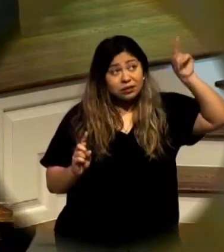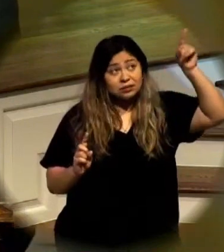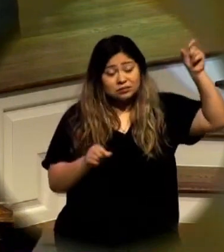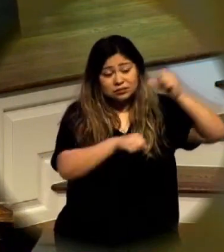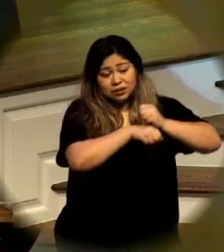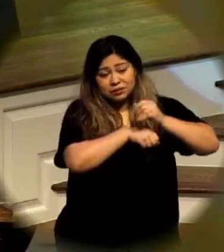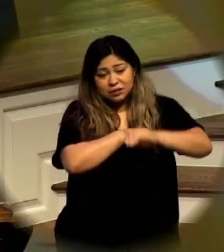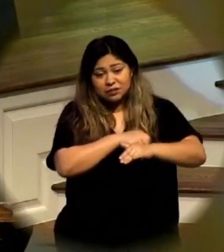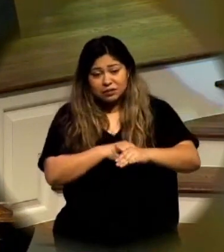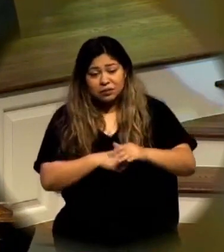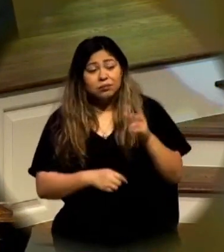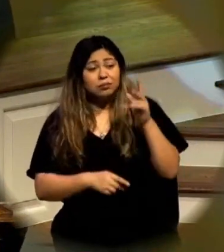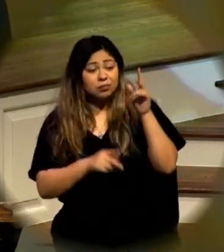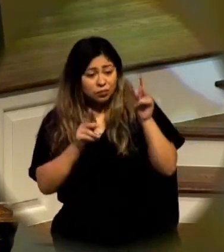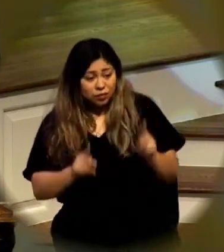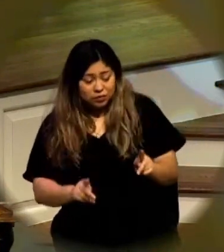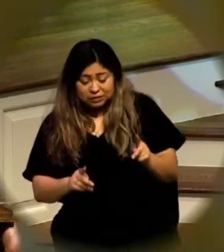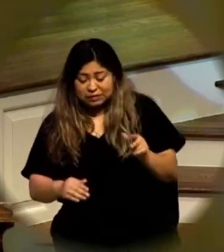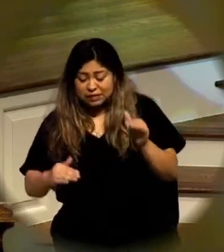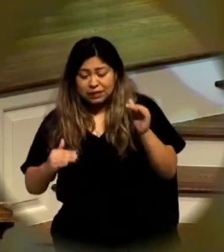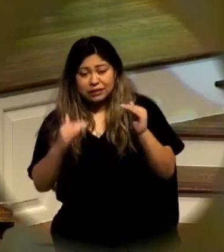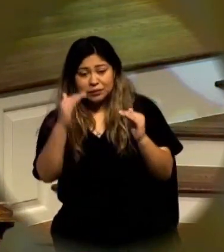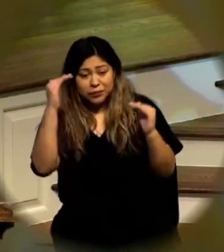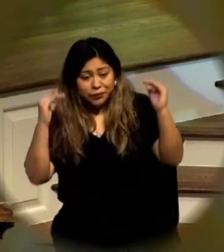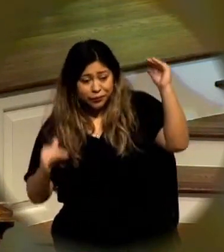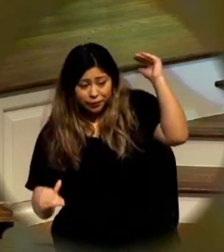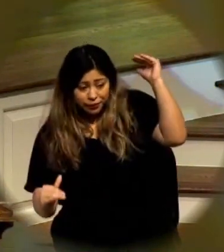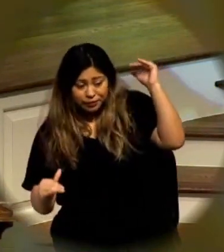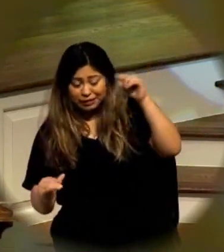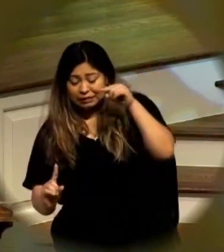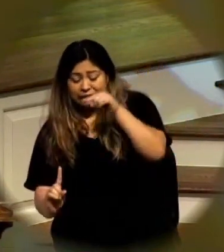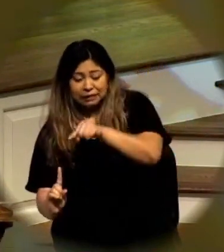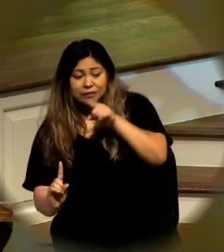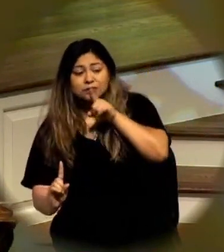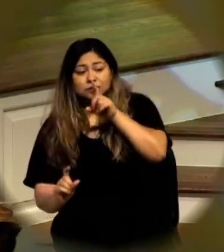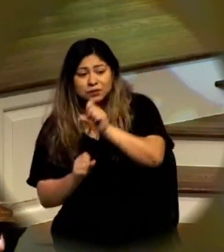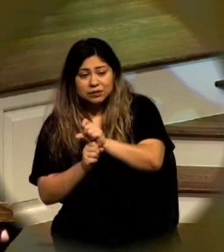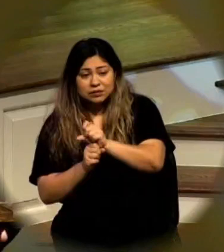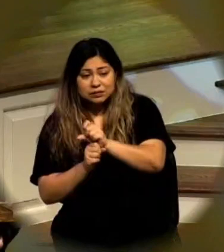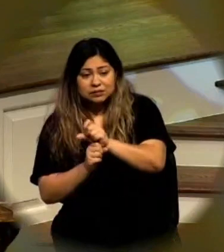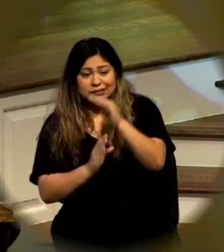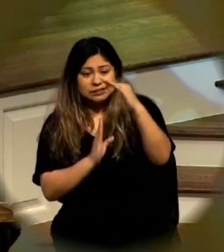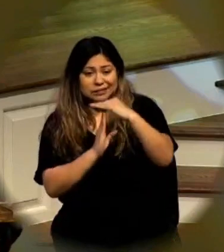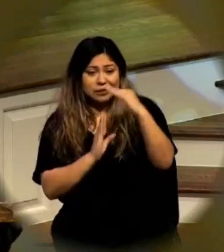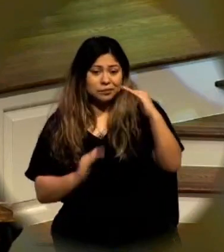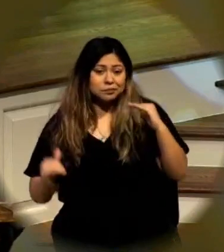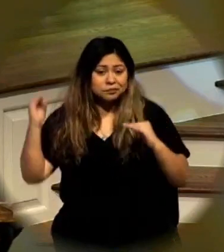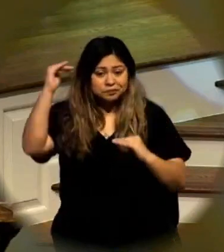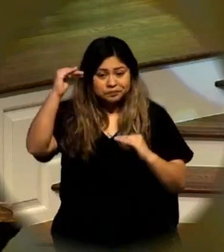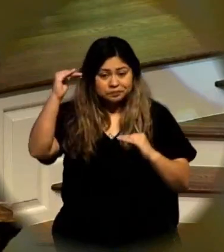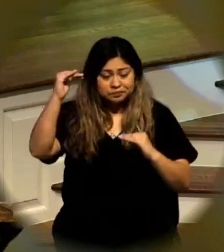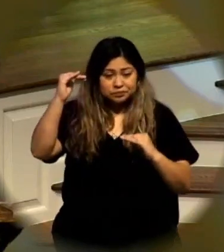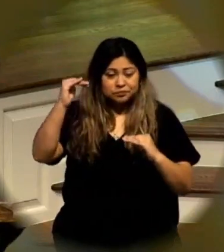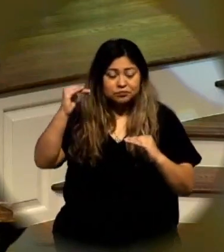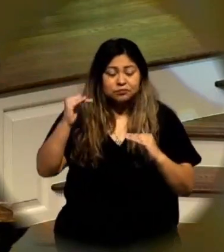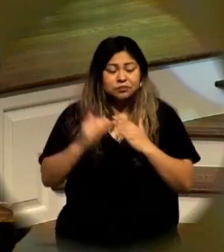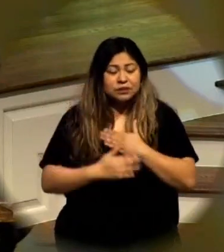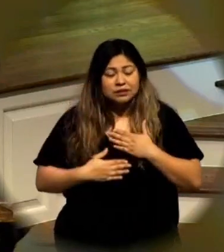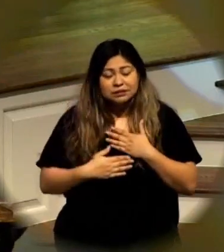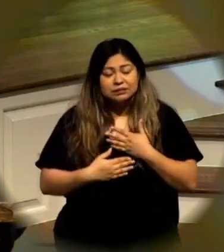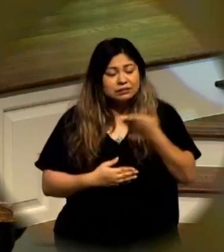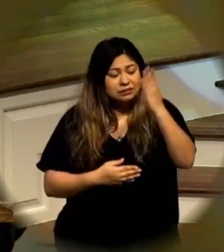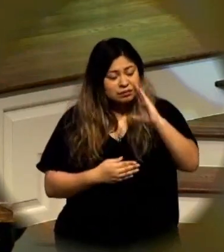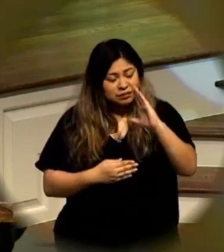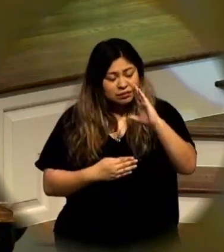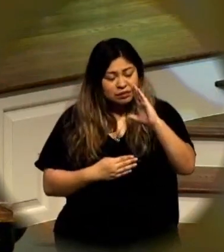is the greatest. Lord, we pray today that the words of my mouth and the meditation of each of our hearts would be pleasing in